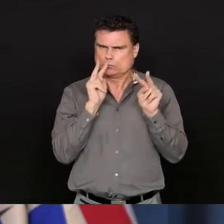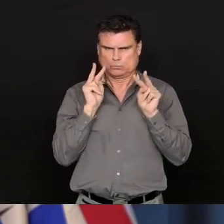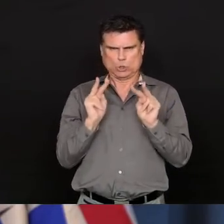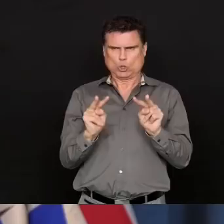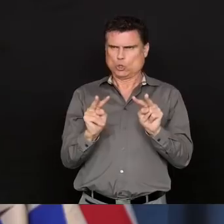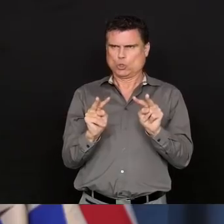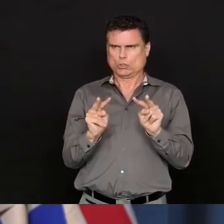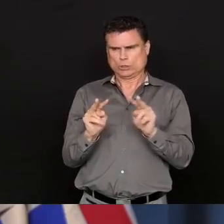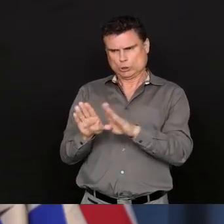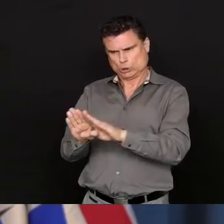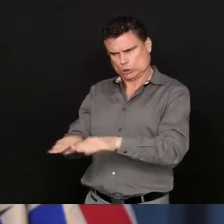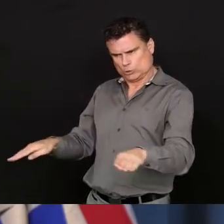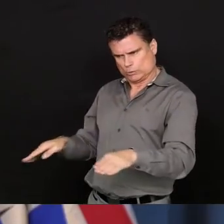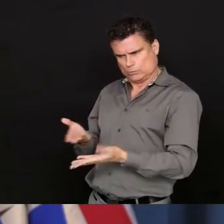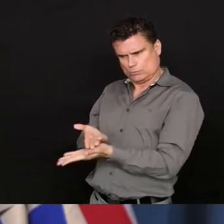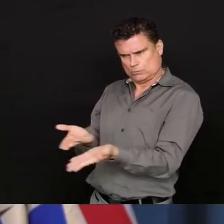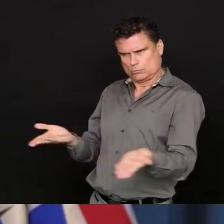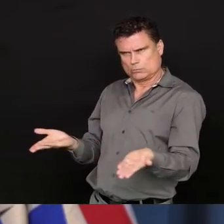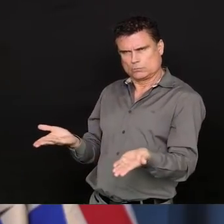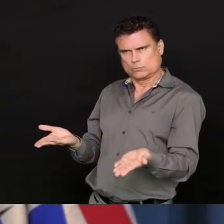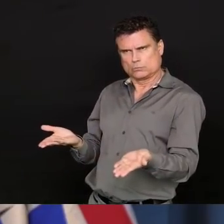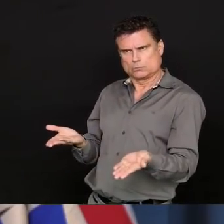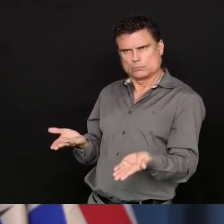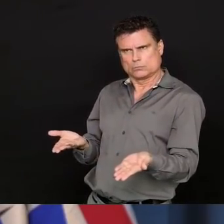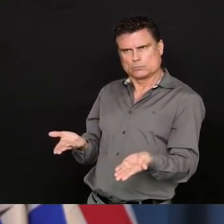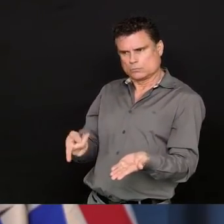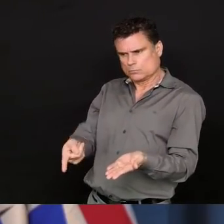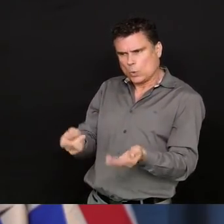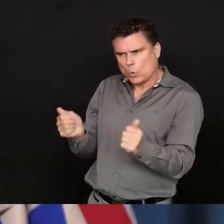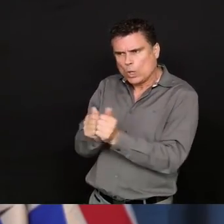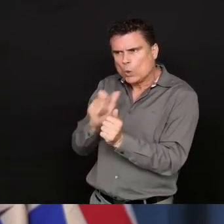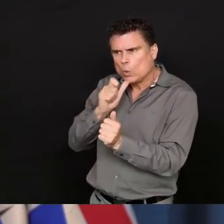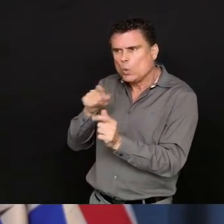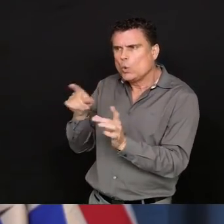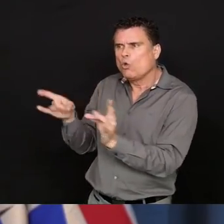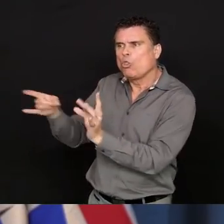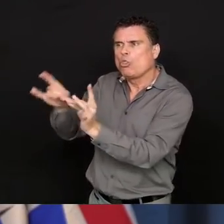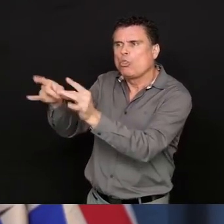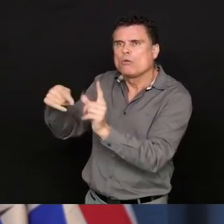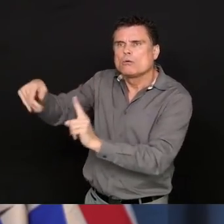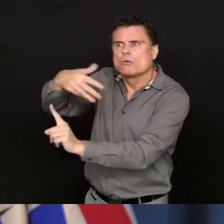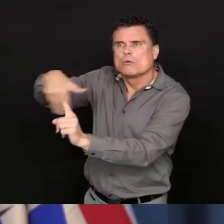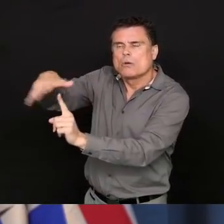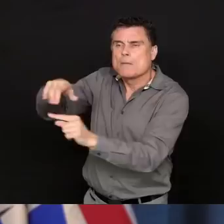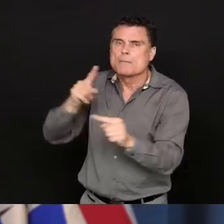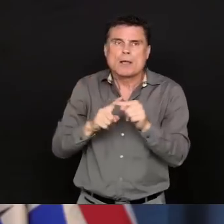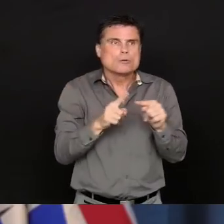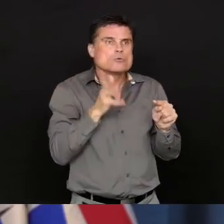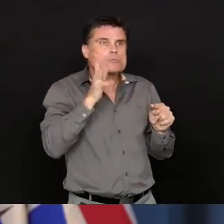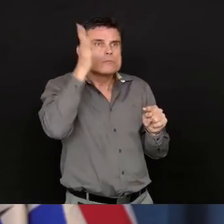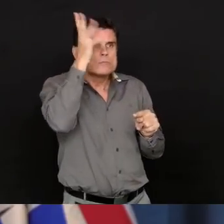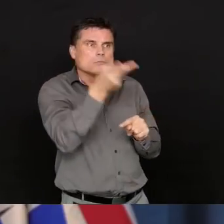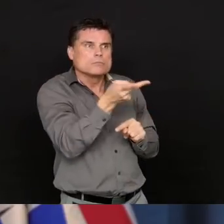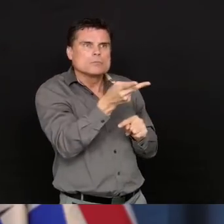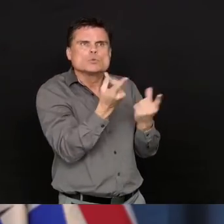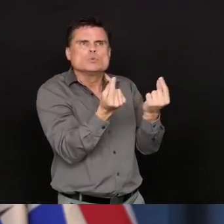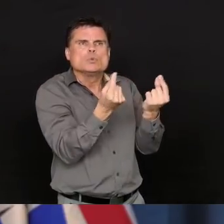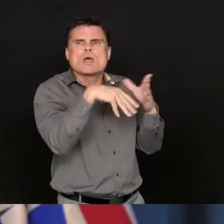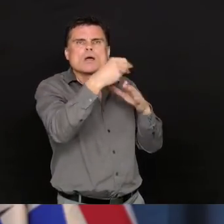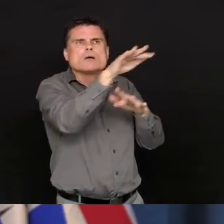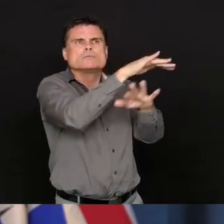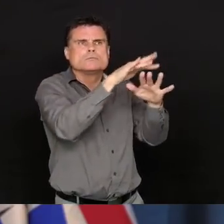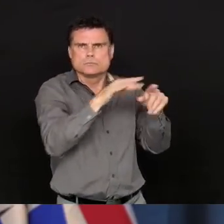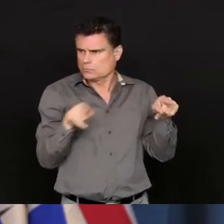the serious illness, and then making sure we're not having multiple connections that could introduce the virus into